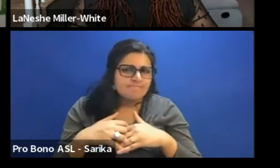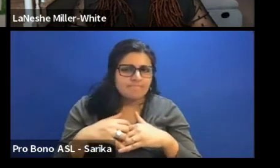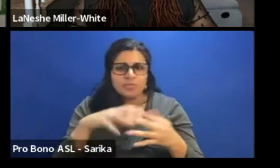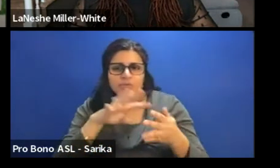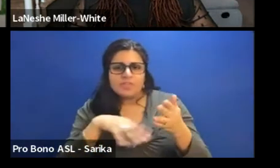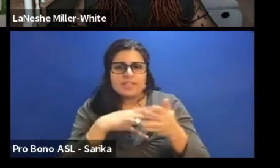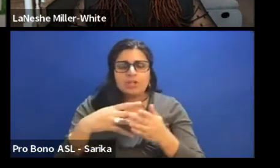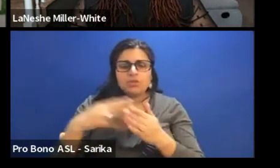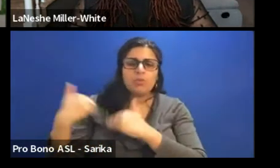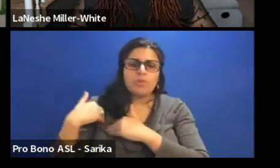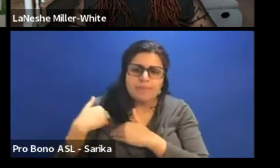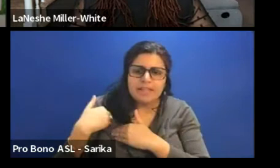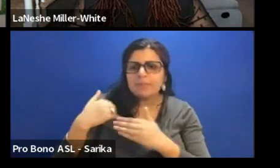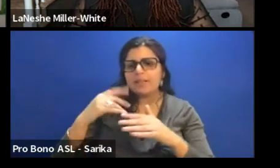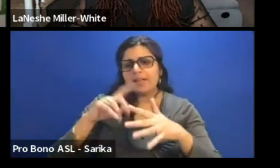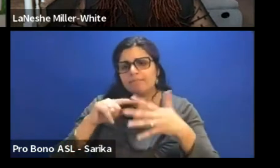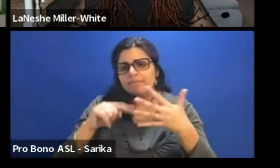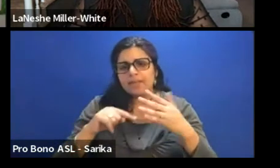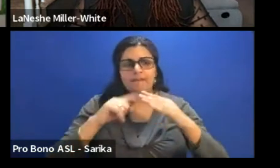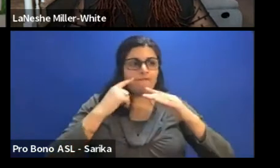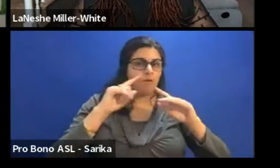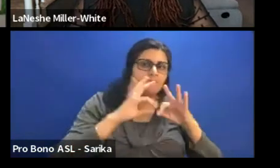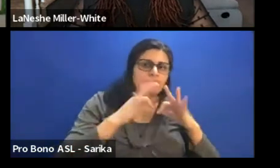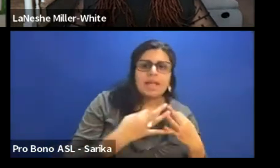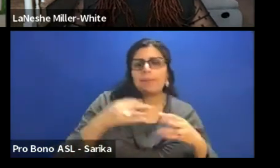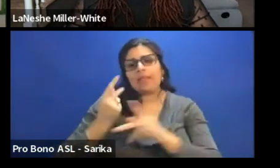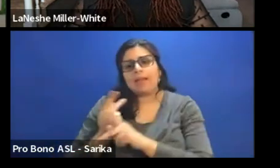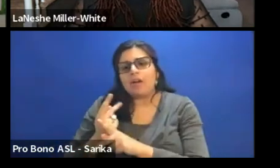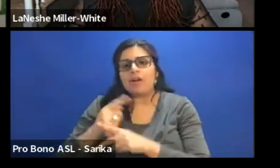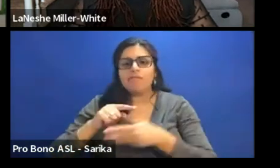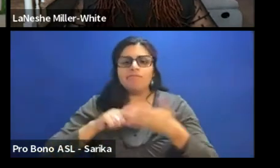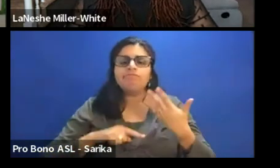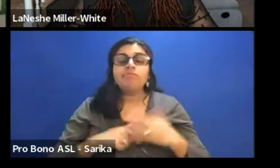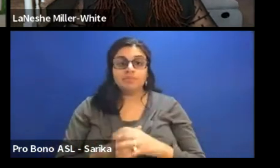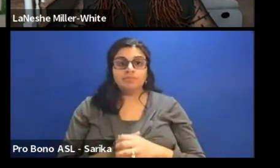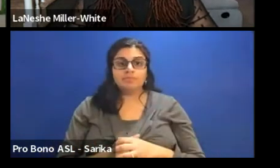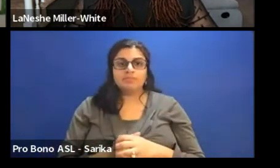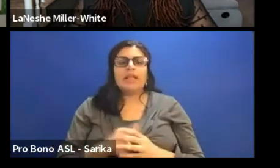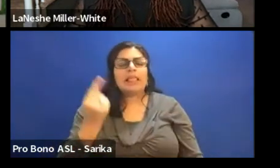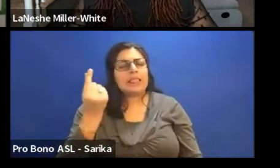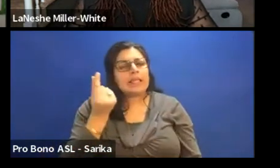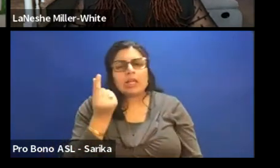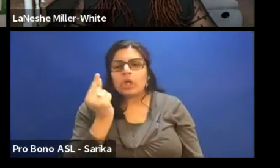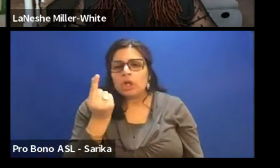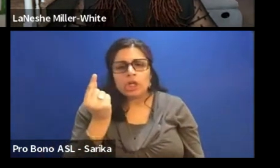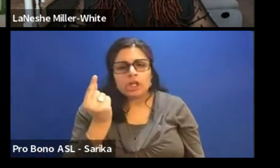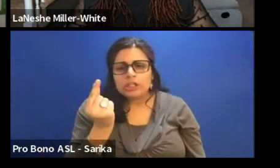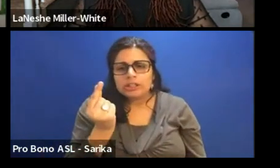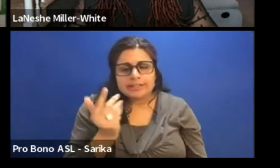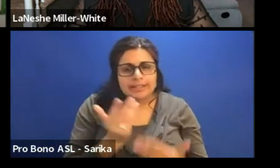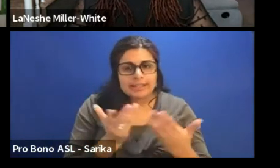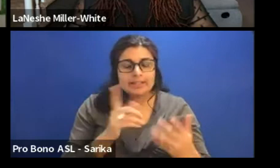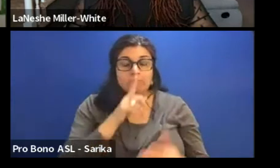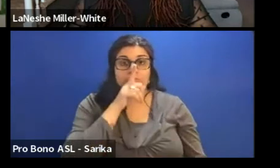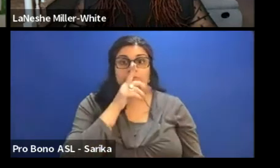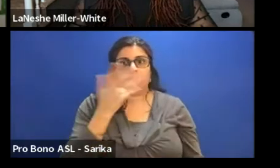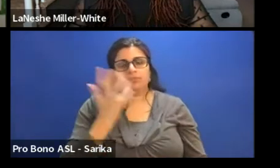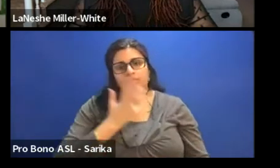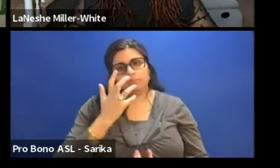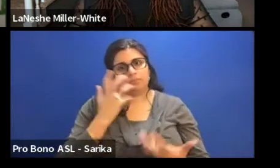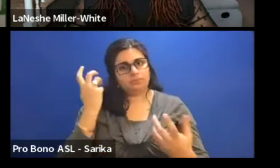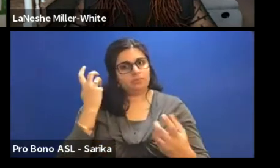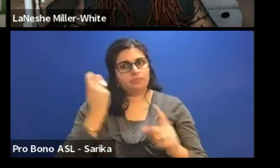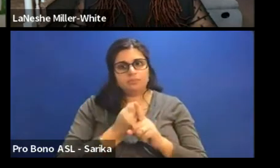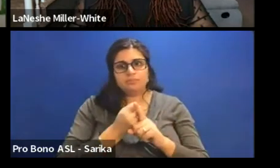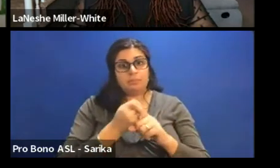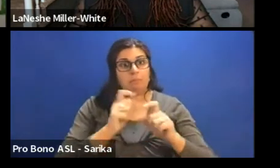your responsibilities as far as family or caregiving. It's little acts like that that really, really make a huge